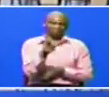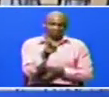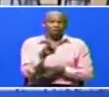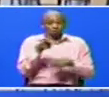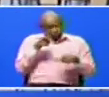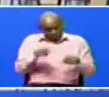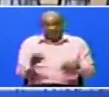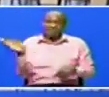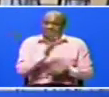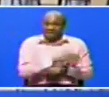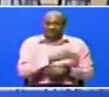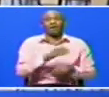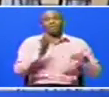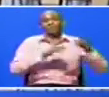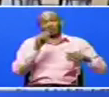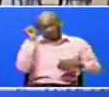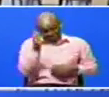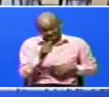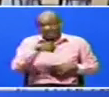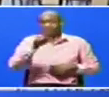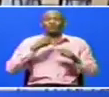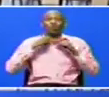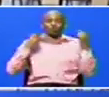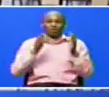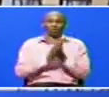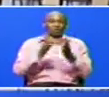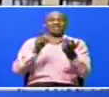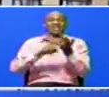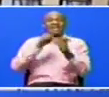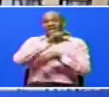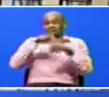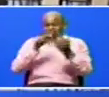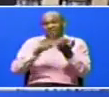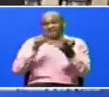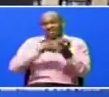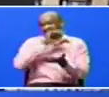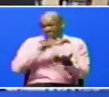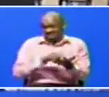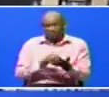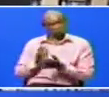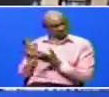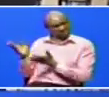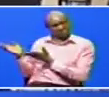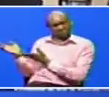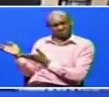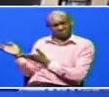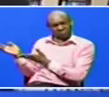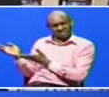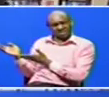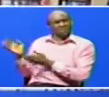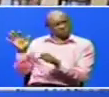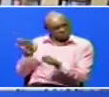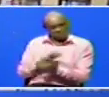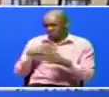of Kenya, which was hosting the National Tallying Center. And as you can see behind me, this auditorium is